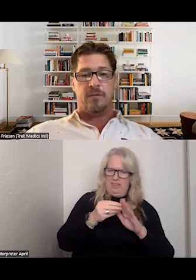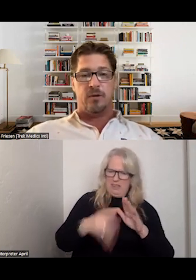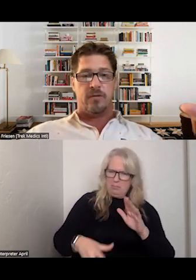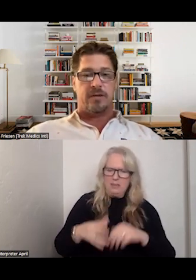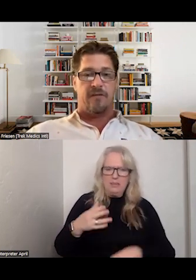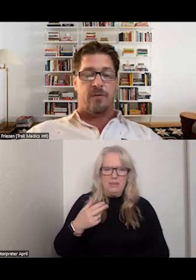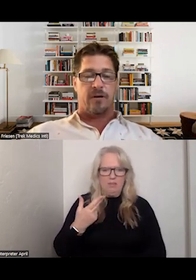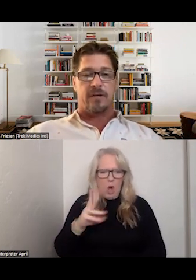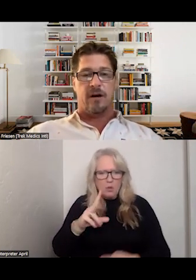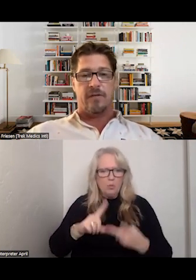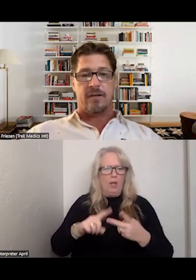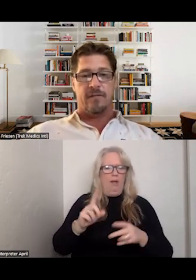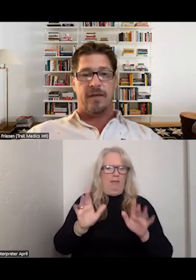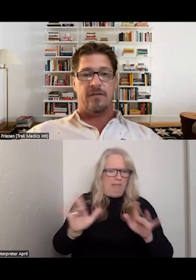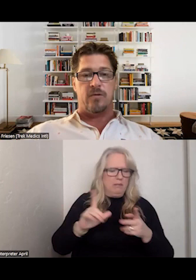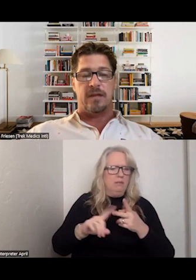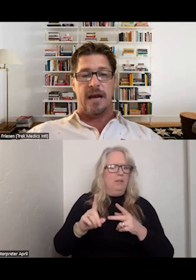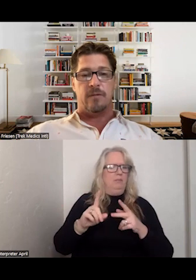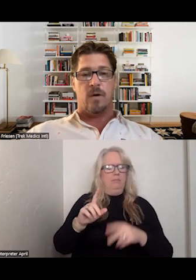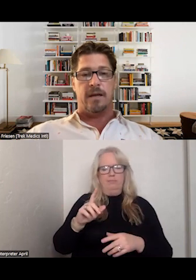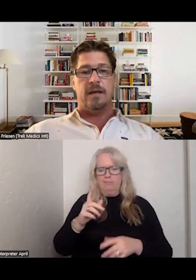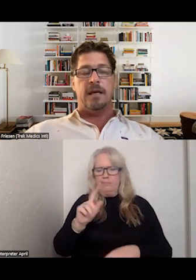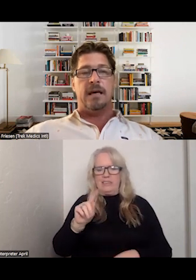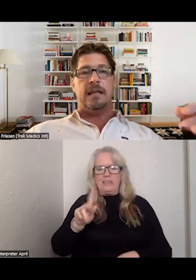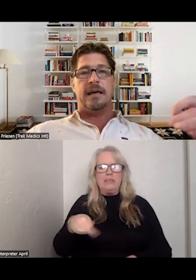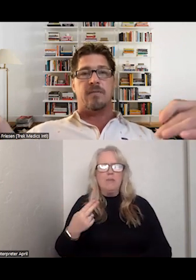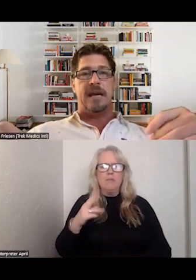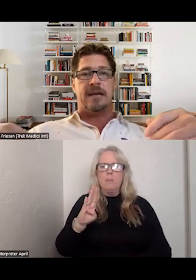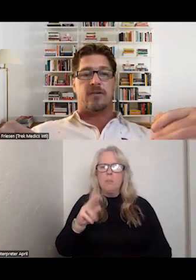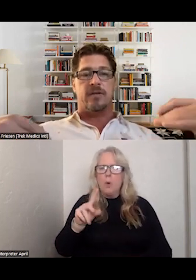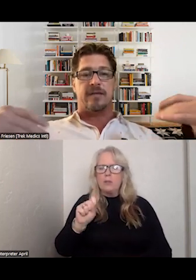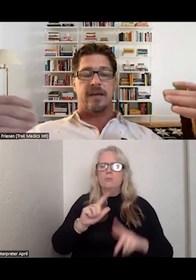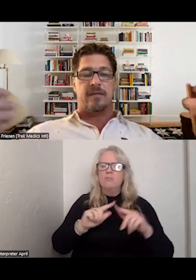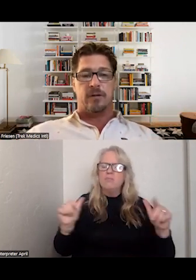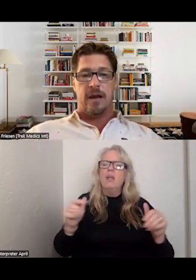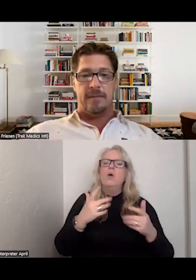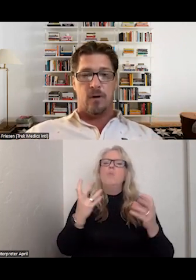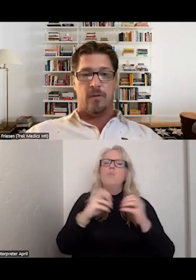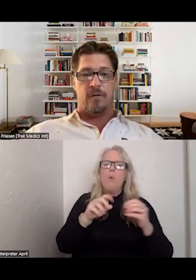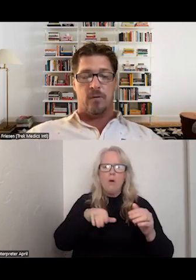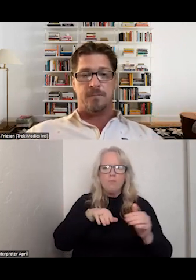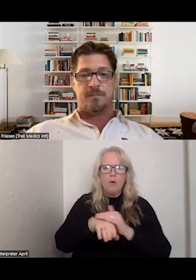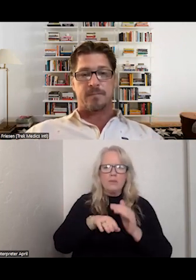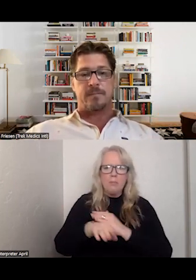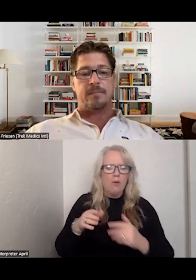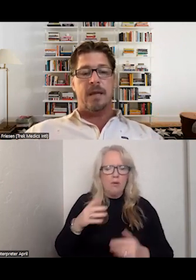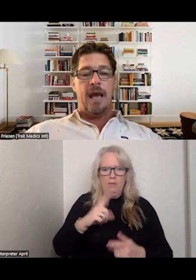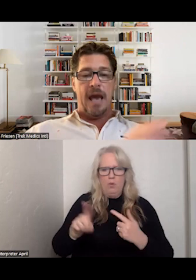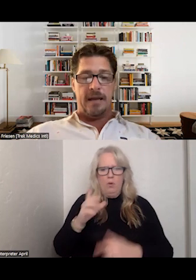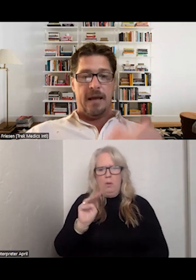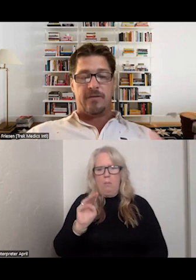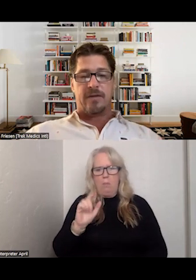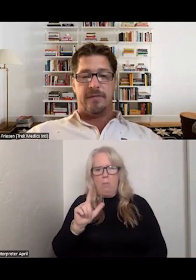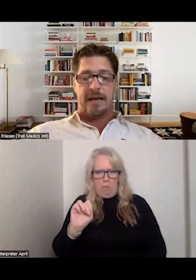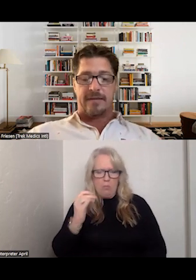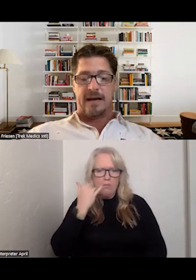hardware and computers and tough books and all this stuff that is used in 911, let's make it so it's accessible on any mobile phone.